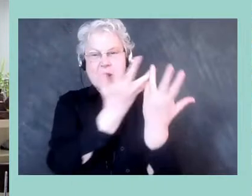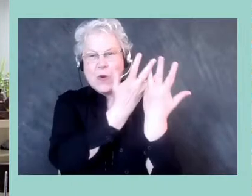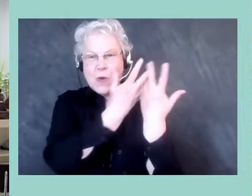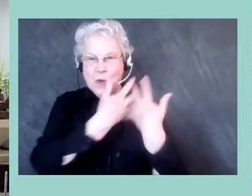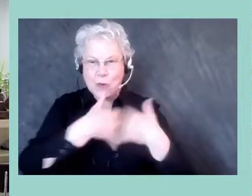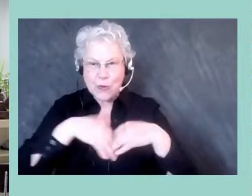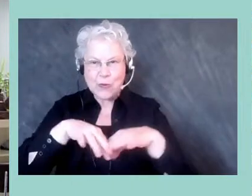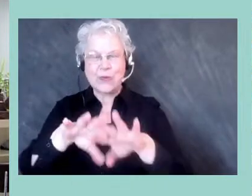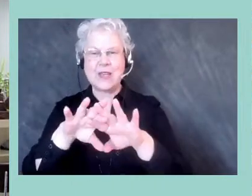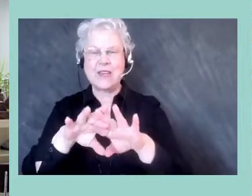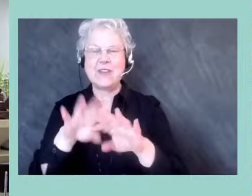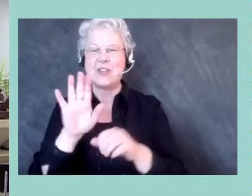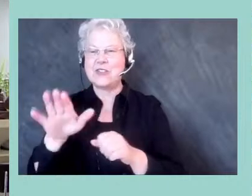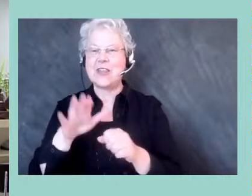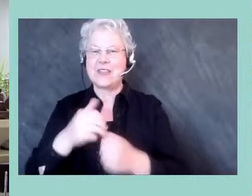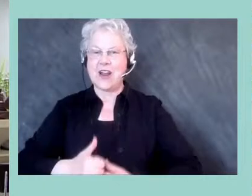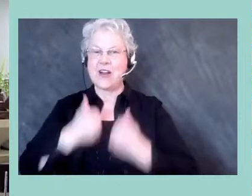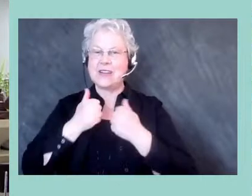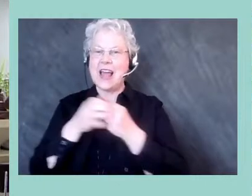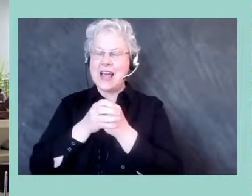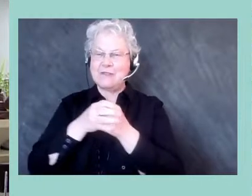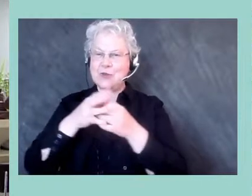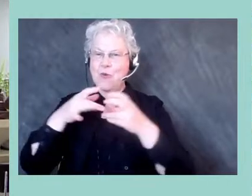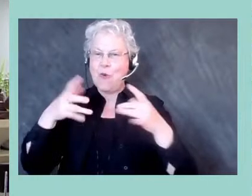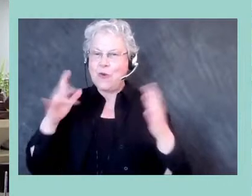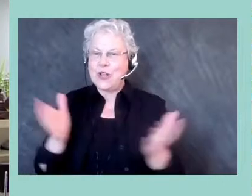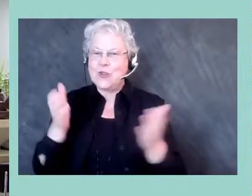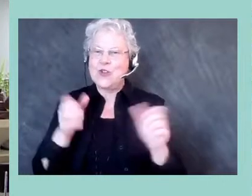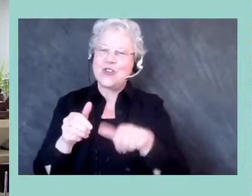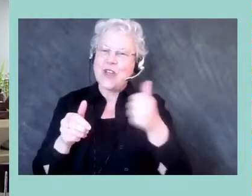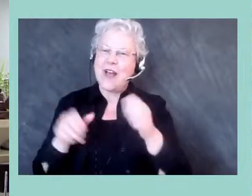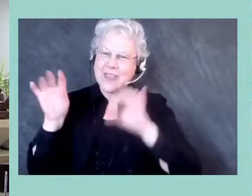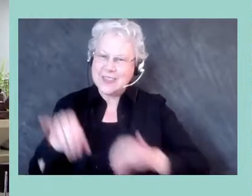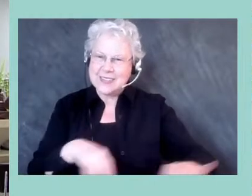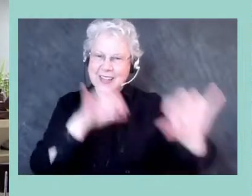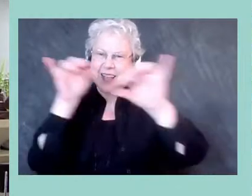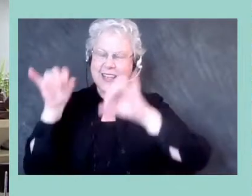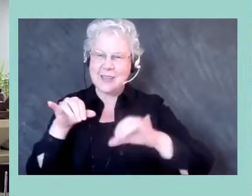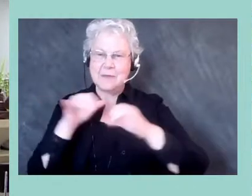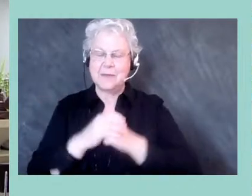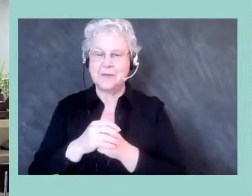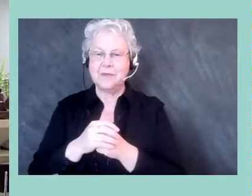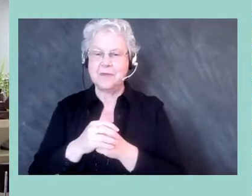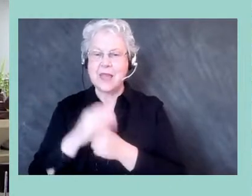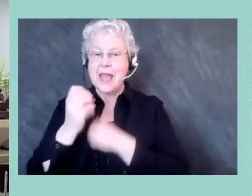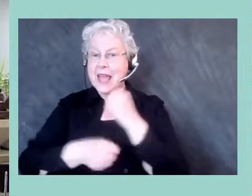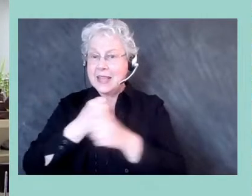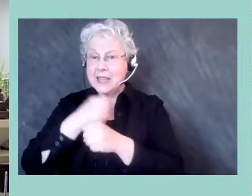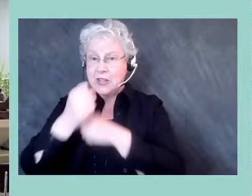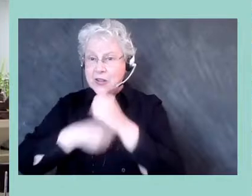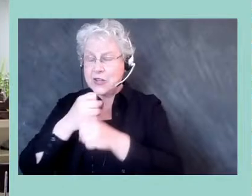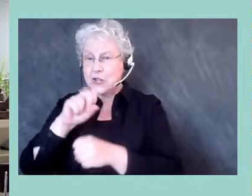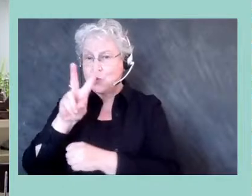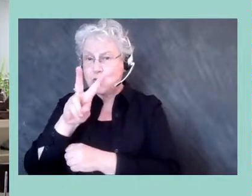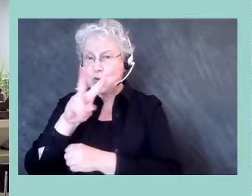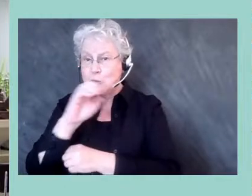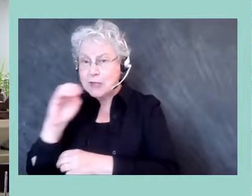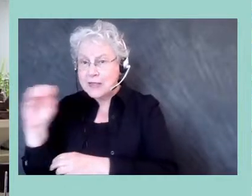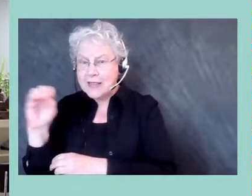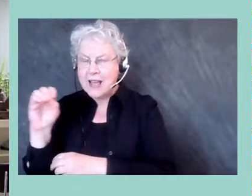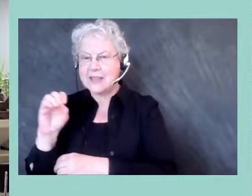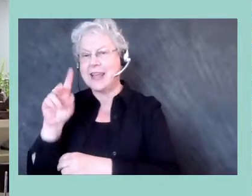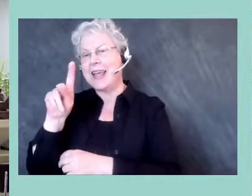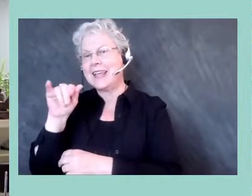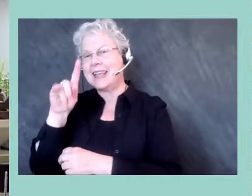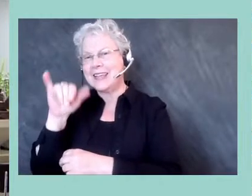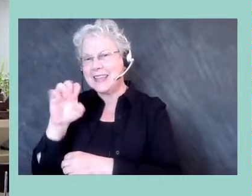others to do the same. In the early 2000s, Katie Tyson was a rising leader in our movement. Raised in the